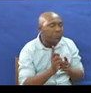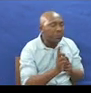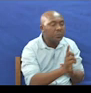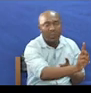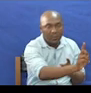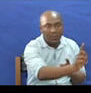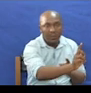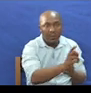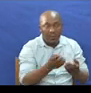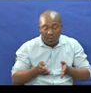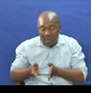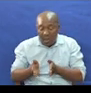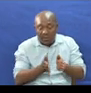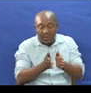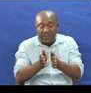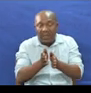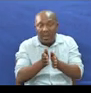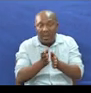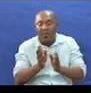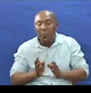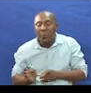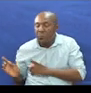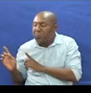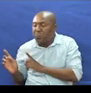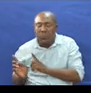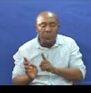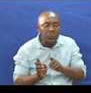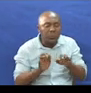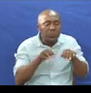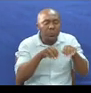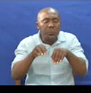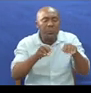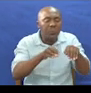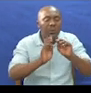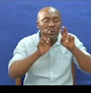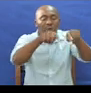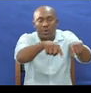From other side of the path, he crossed.